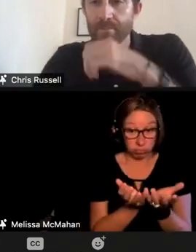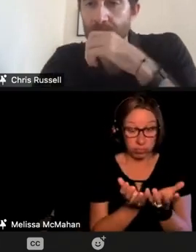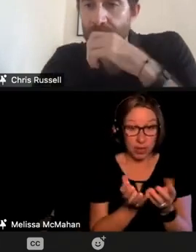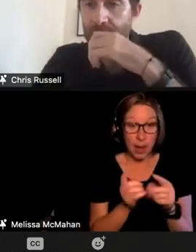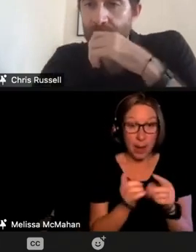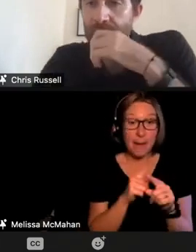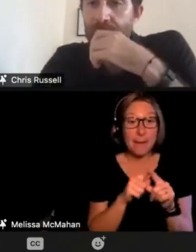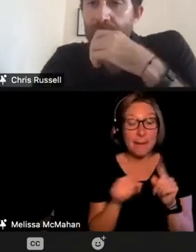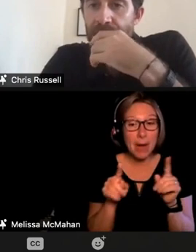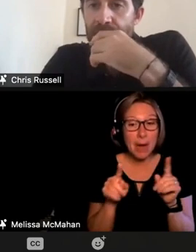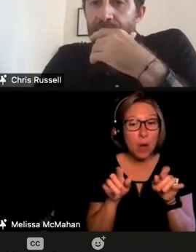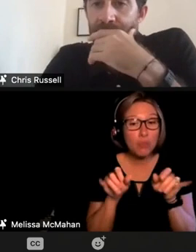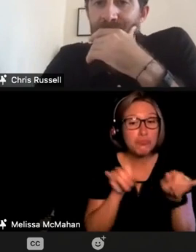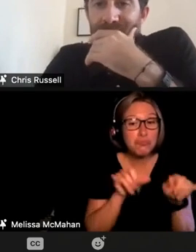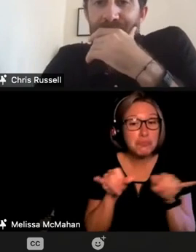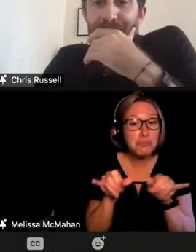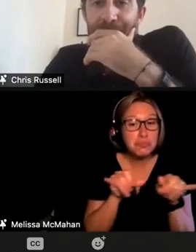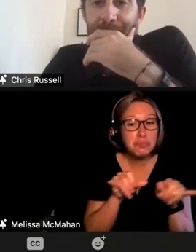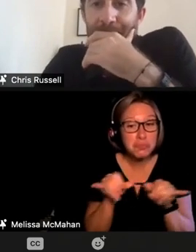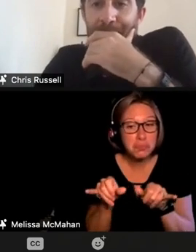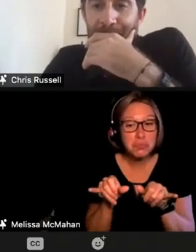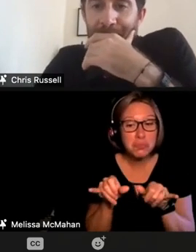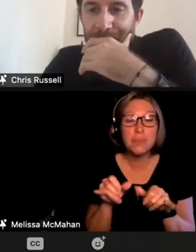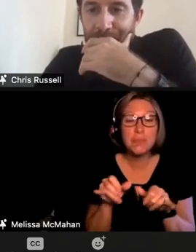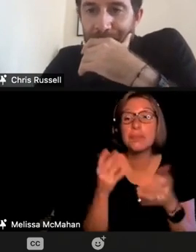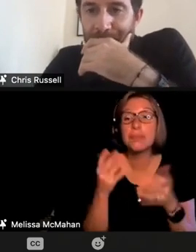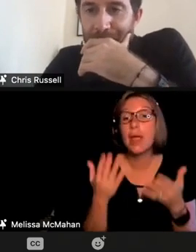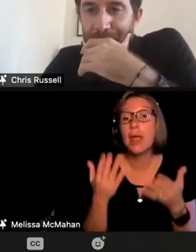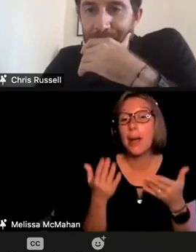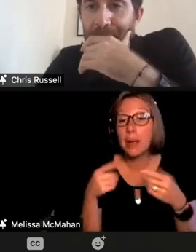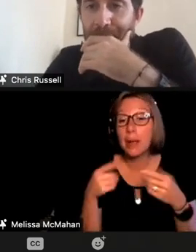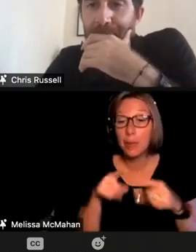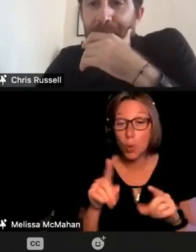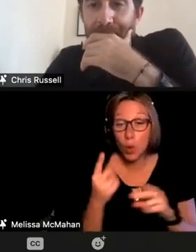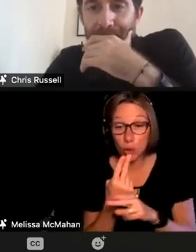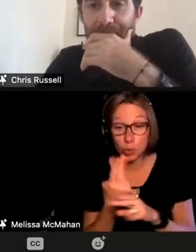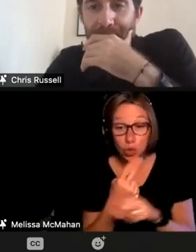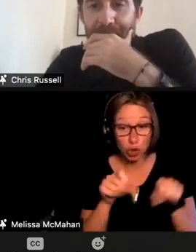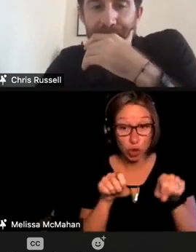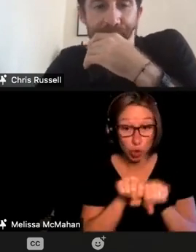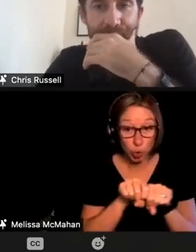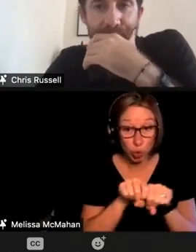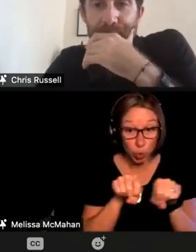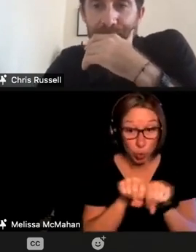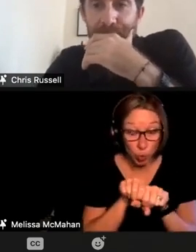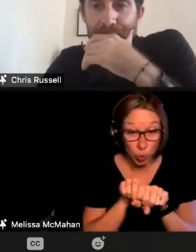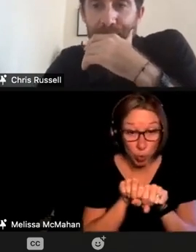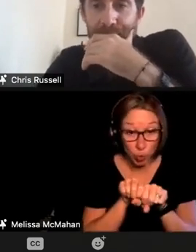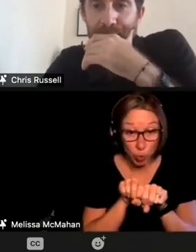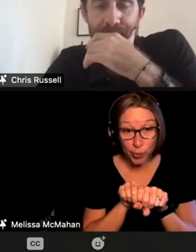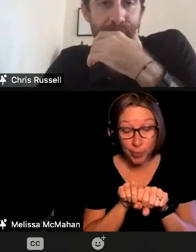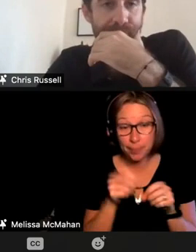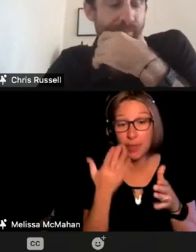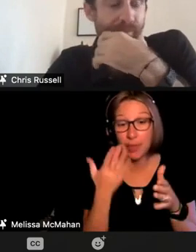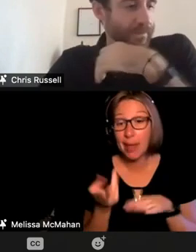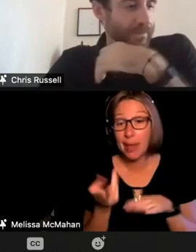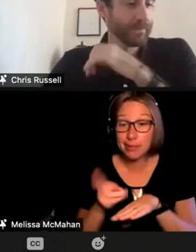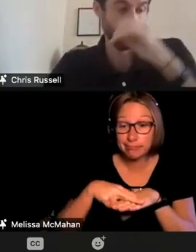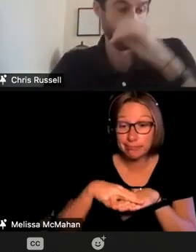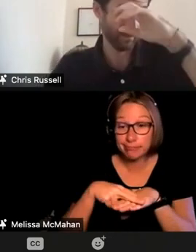is closely identified to it. Maybe while you're using that child's shoe, every time, if say it's this Velcro one, like you